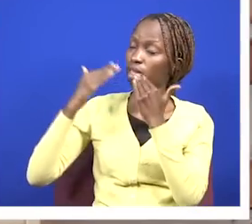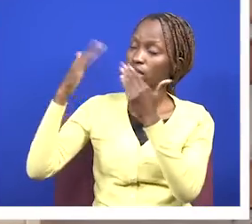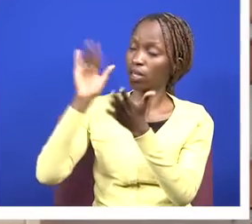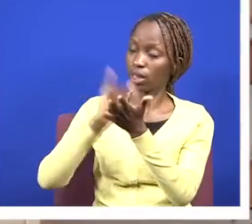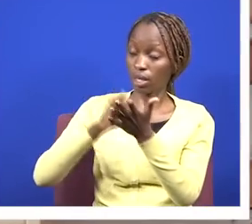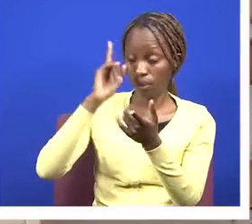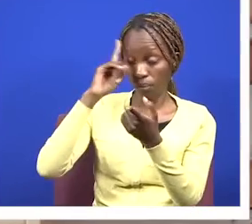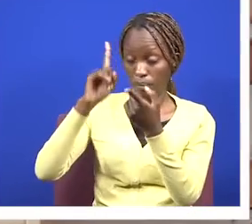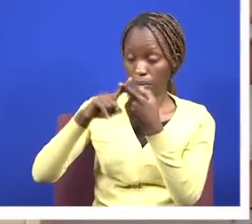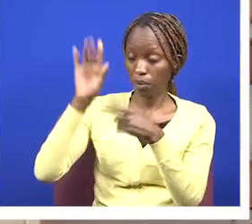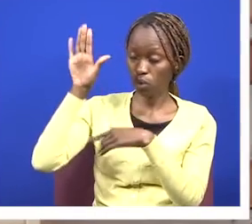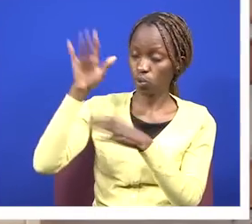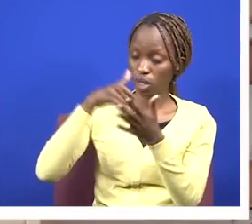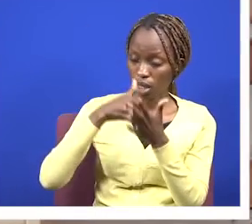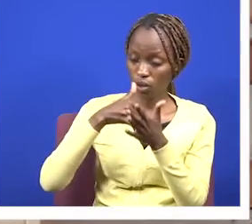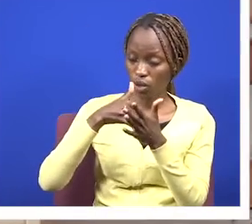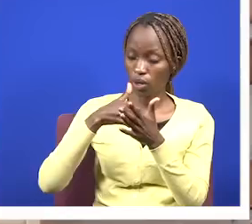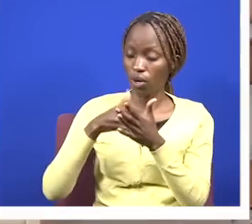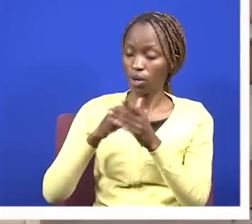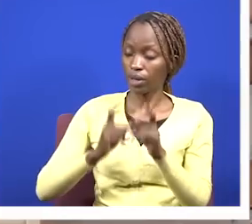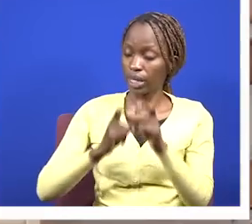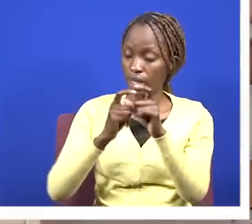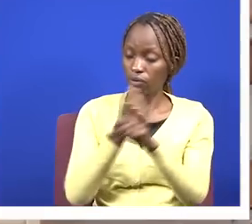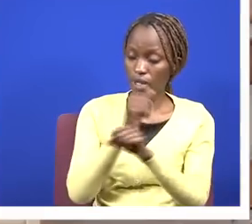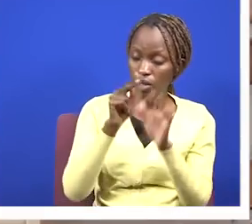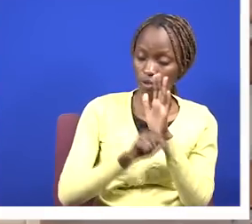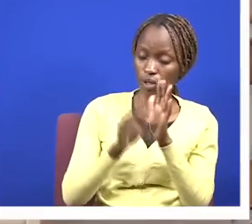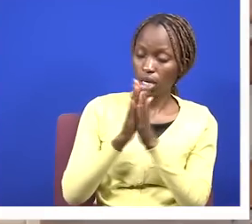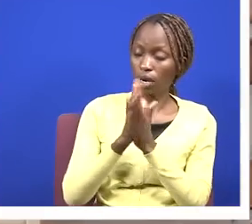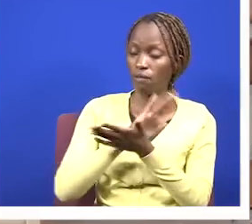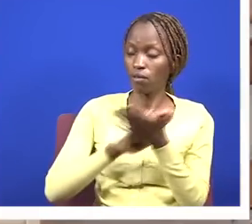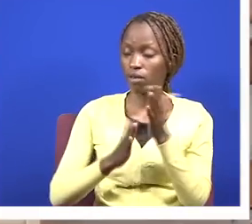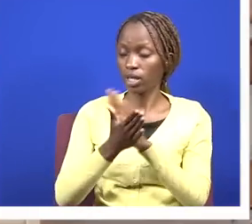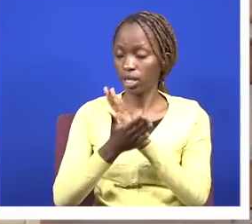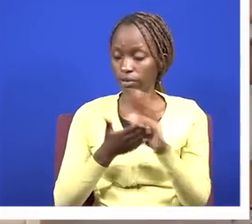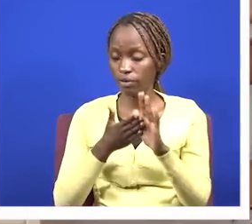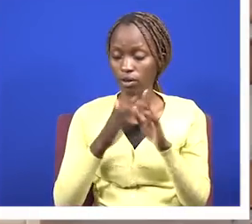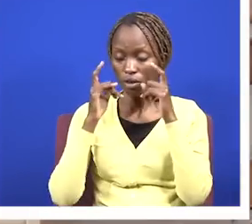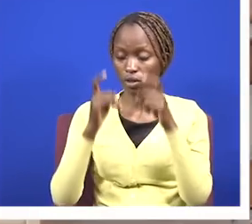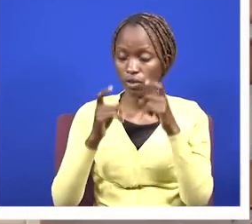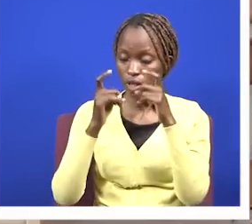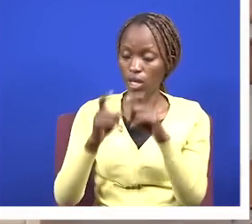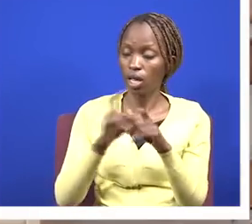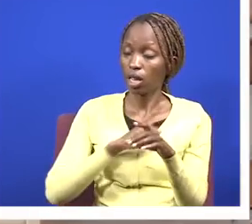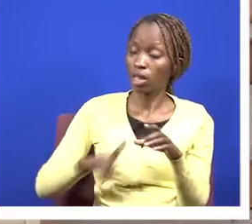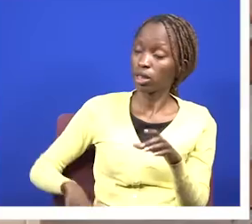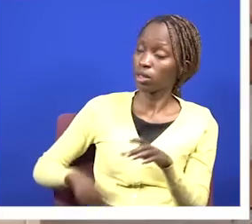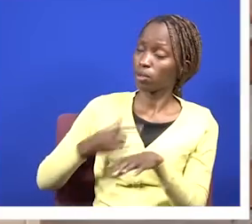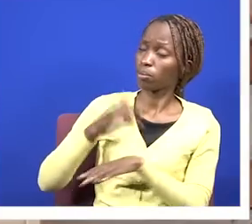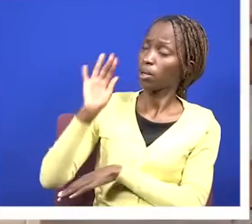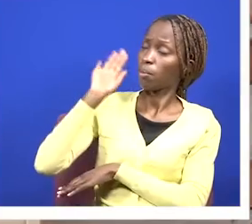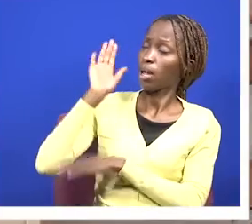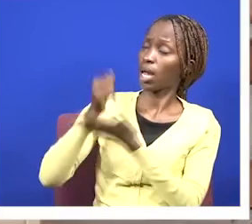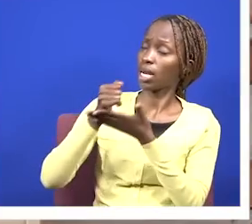purpose includes the gift of salvation and the forgiveness of sins. I pray and ask you, Lord, to